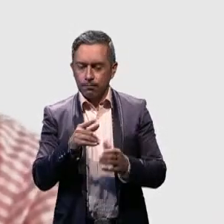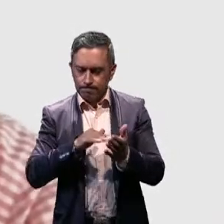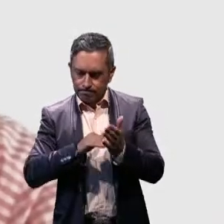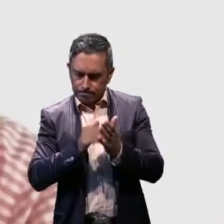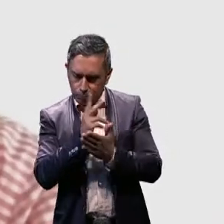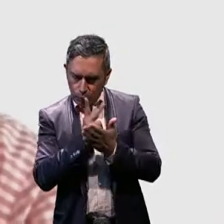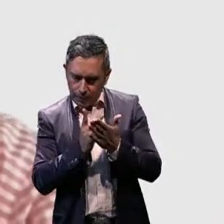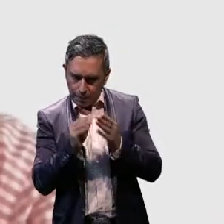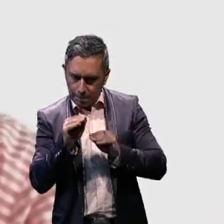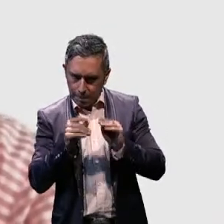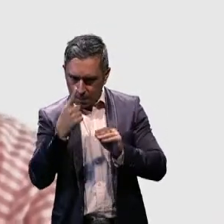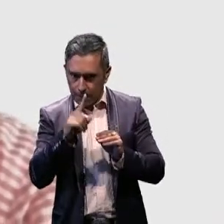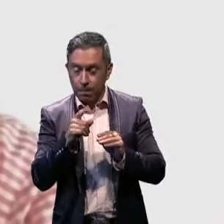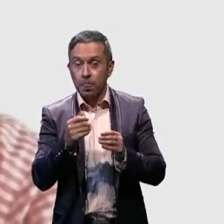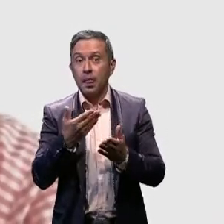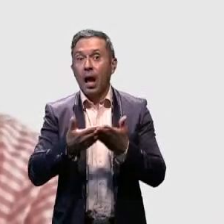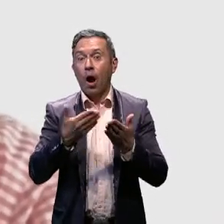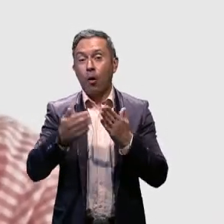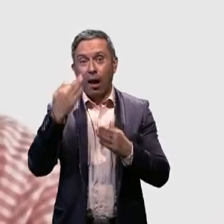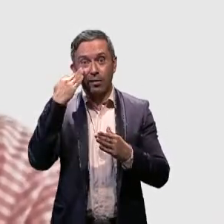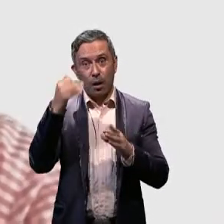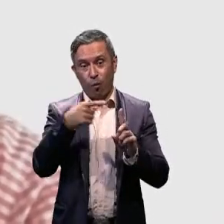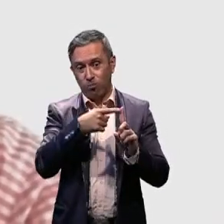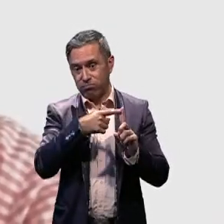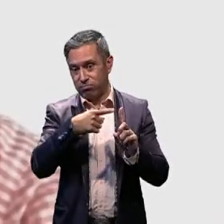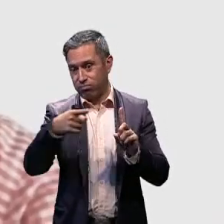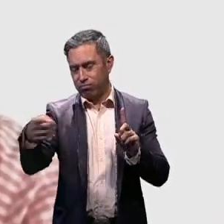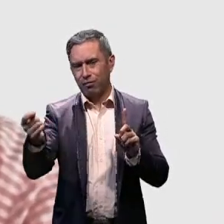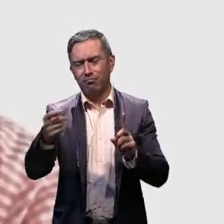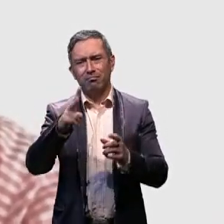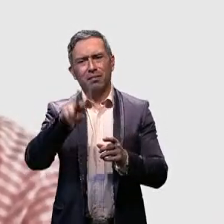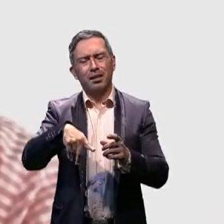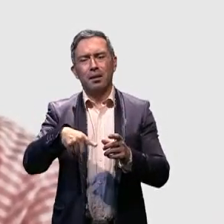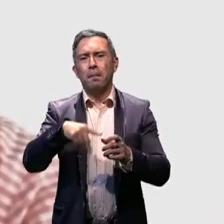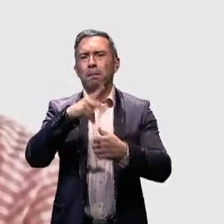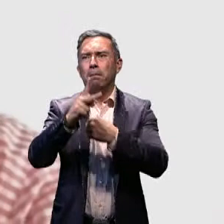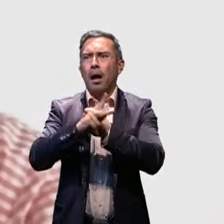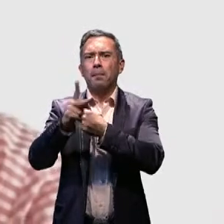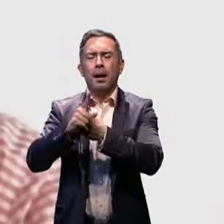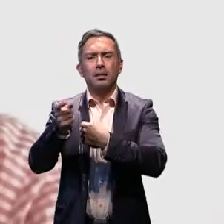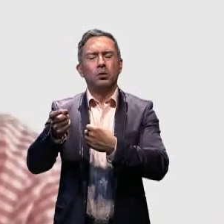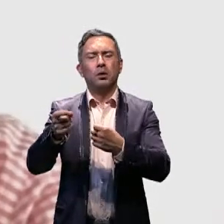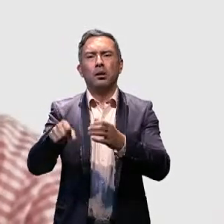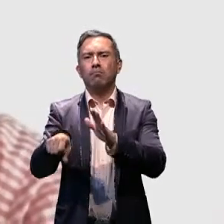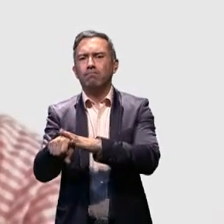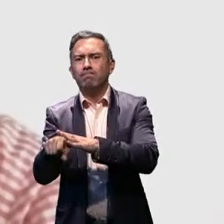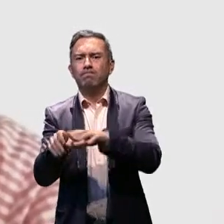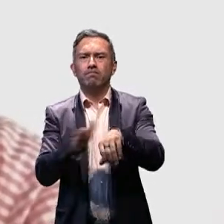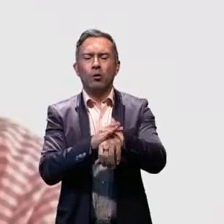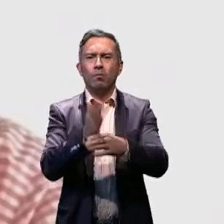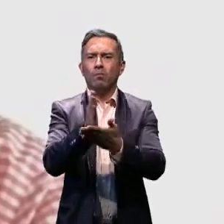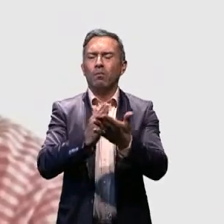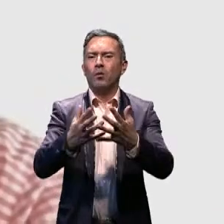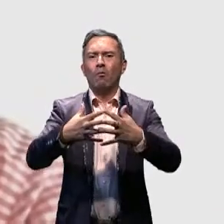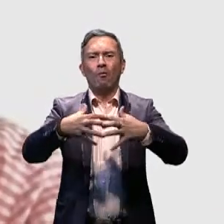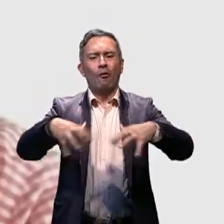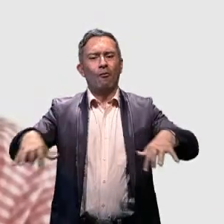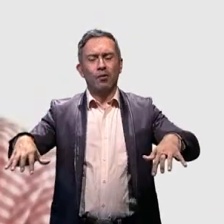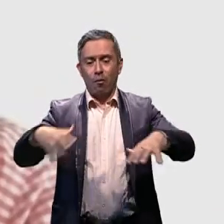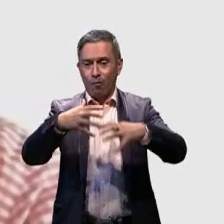creating strategies to depolarize. We are living an era of a